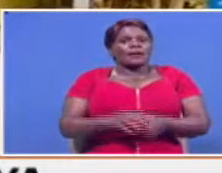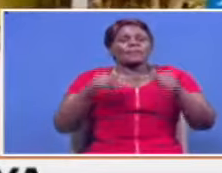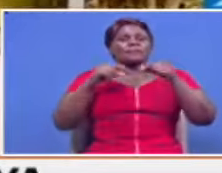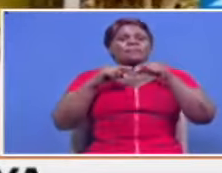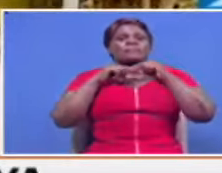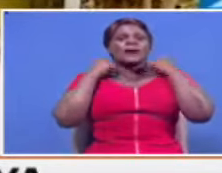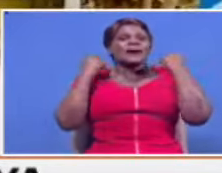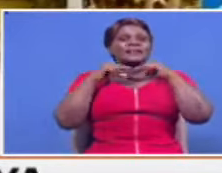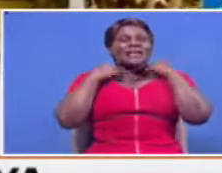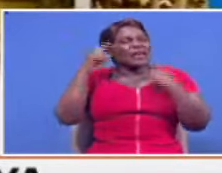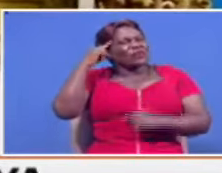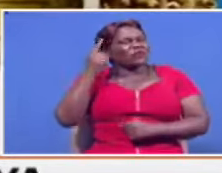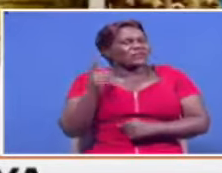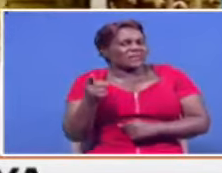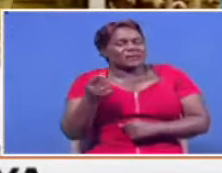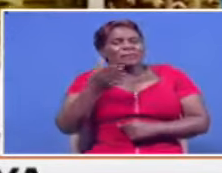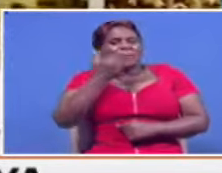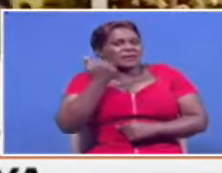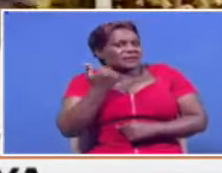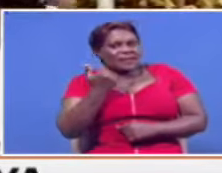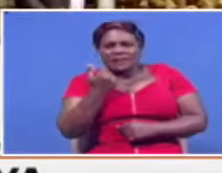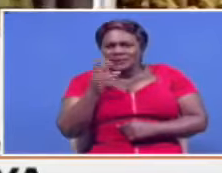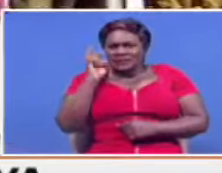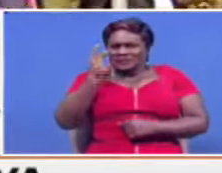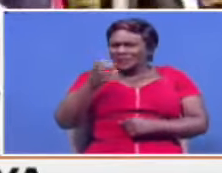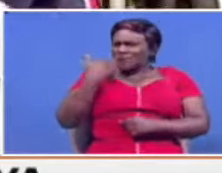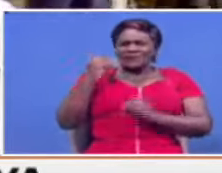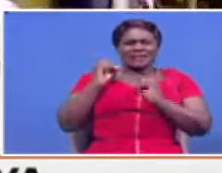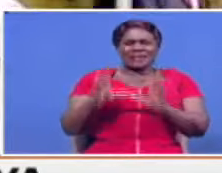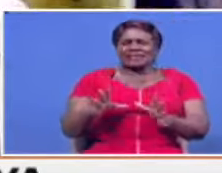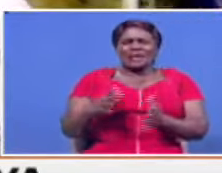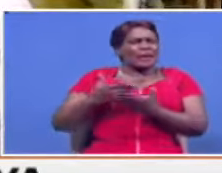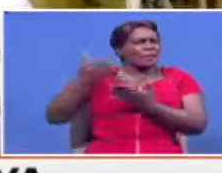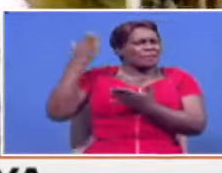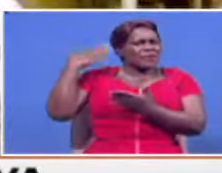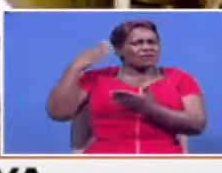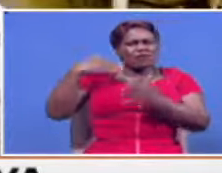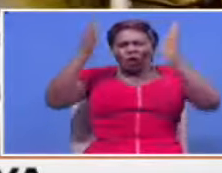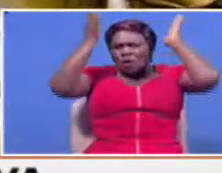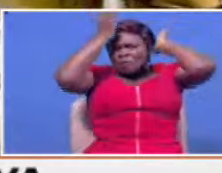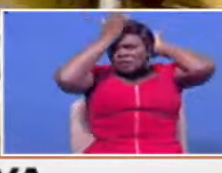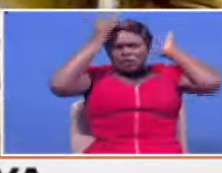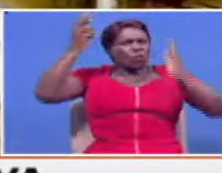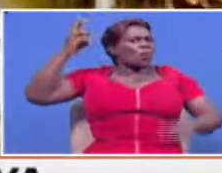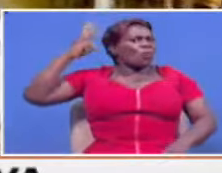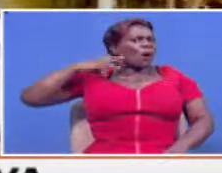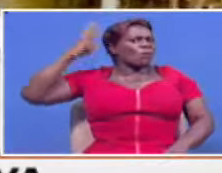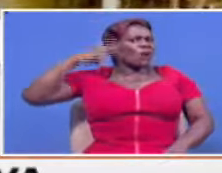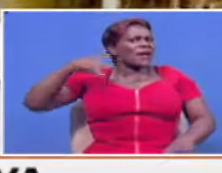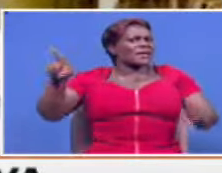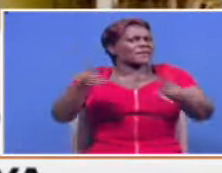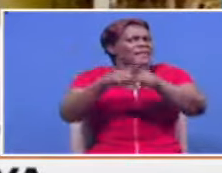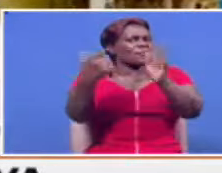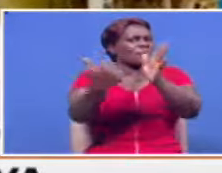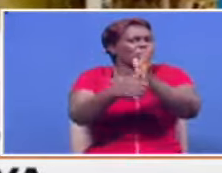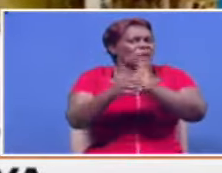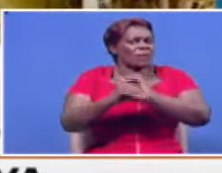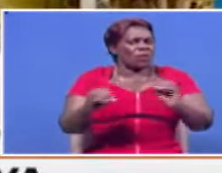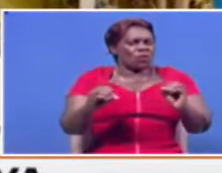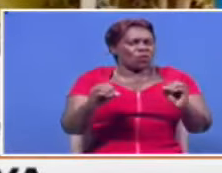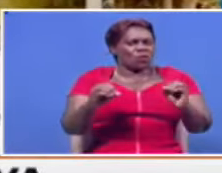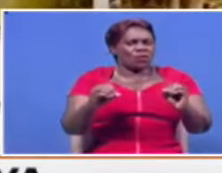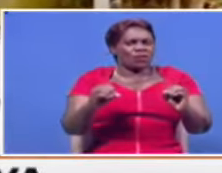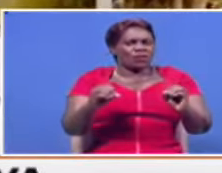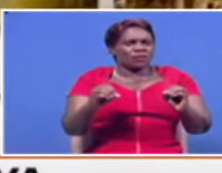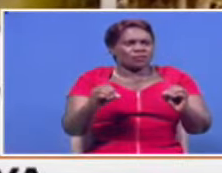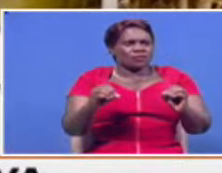Oginde, we thought that this place would be better. We didn't see Archbishop Wabukara allowing